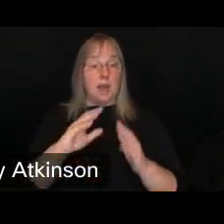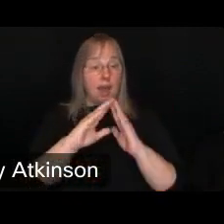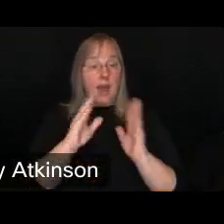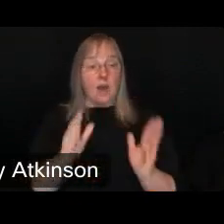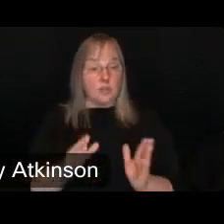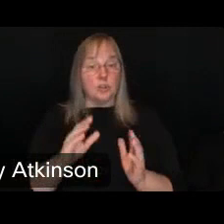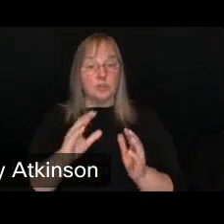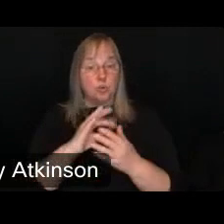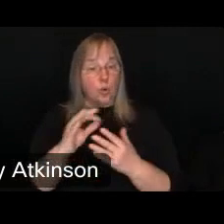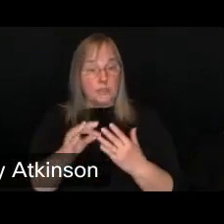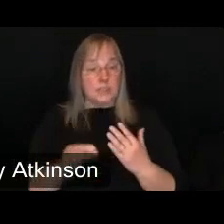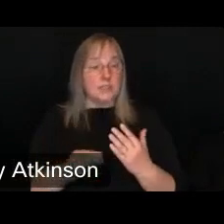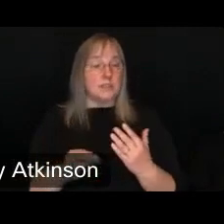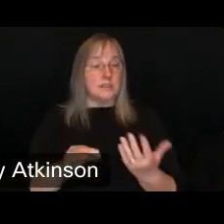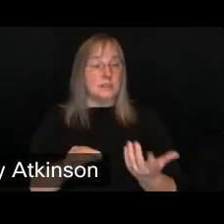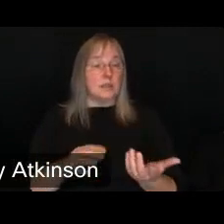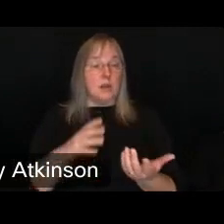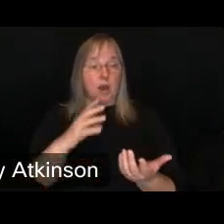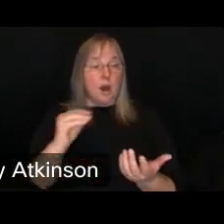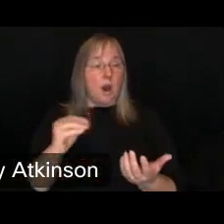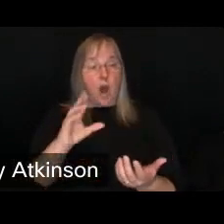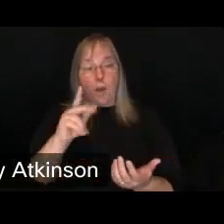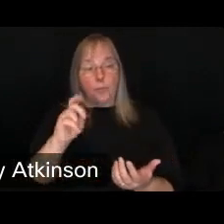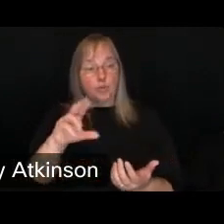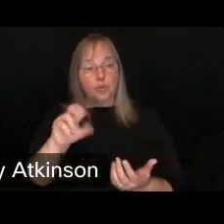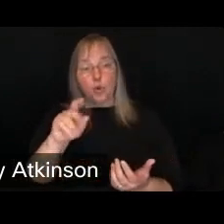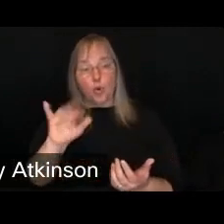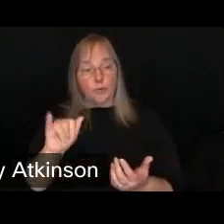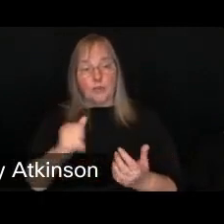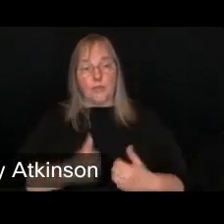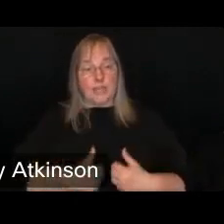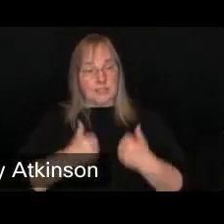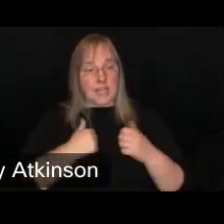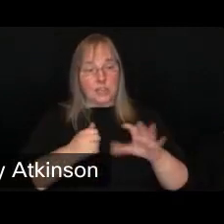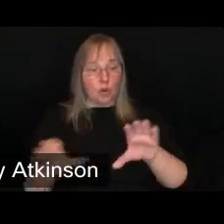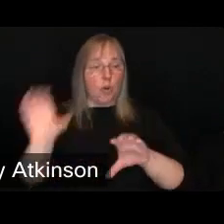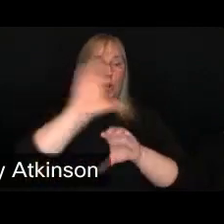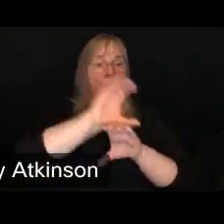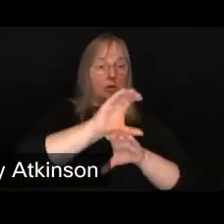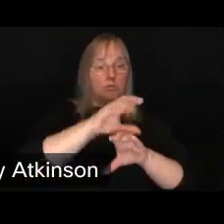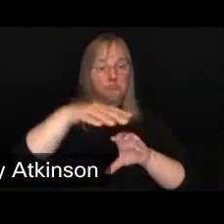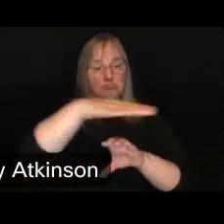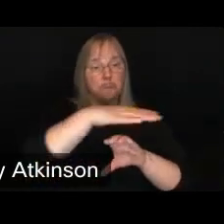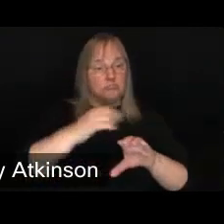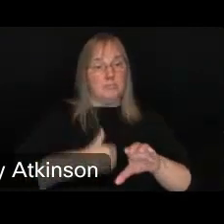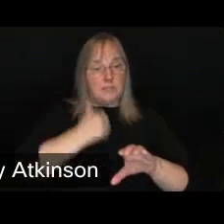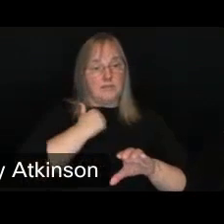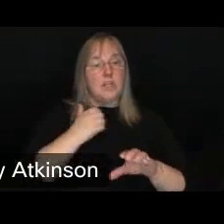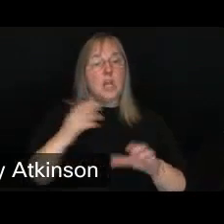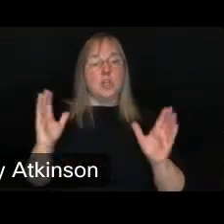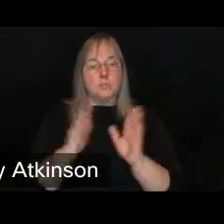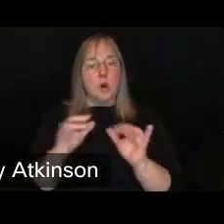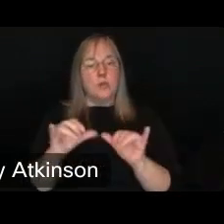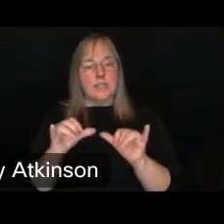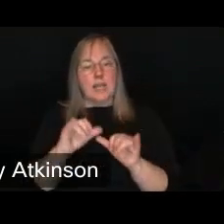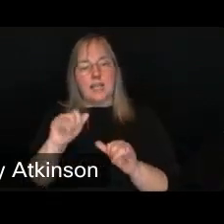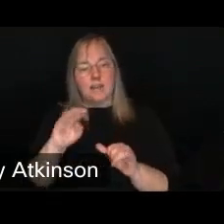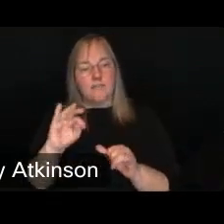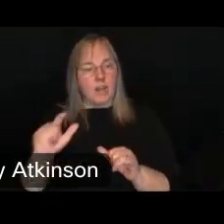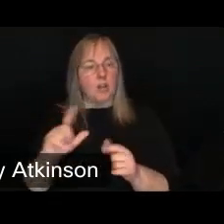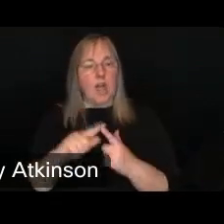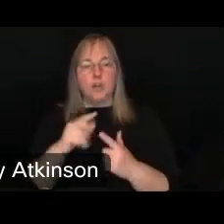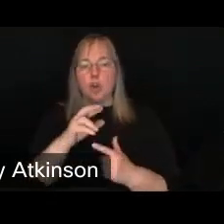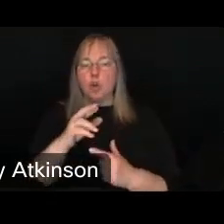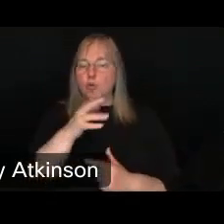rural mixed use development, or small scale infill in areas known as the rural crossroads. The rural crossroads that were identified on that future land use map I showed